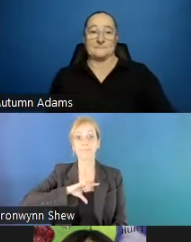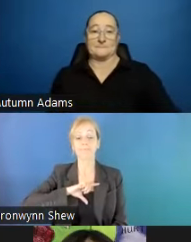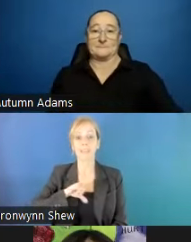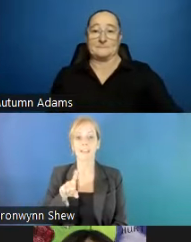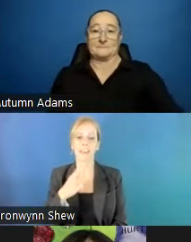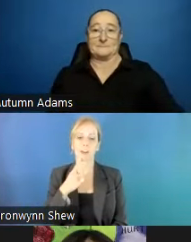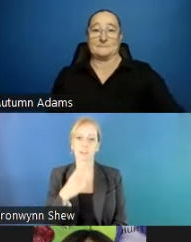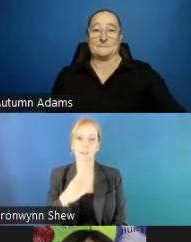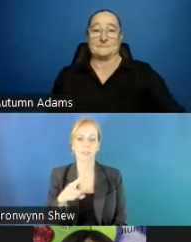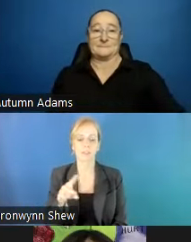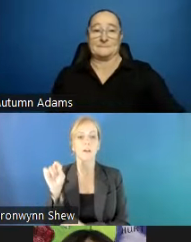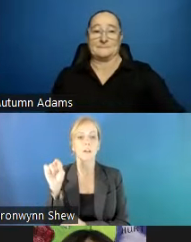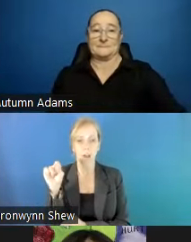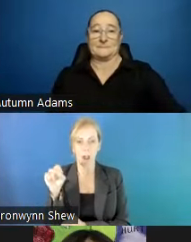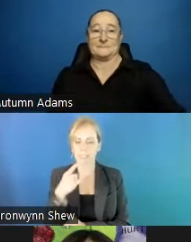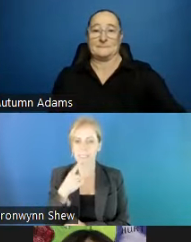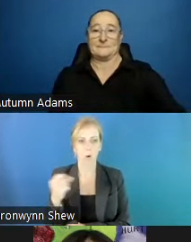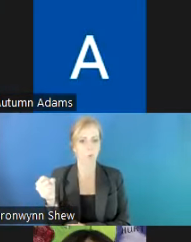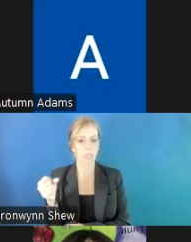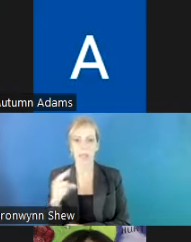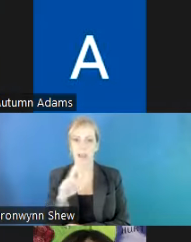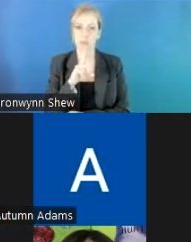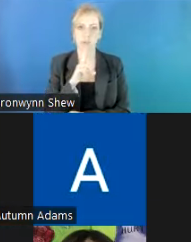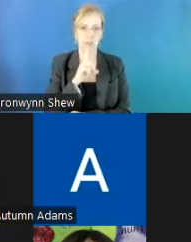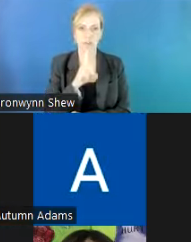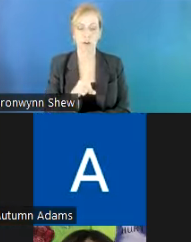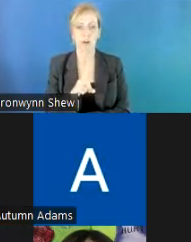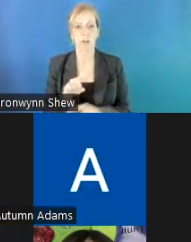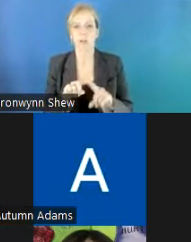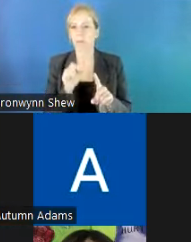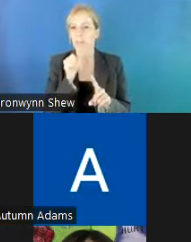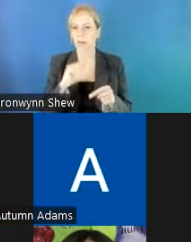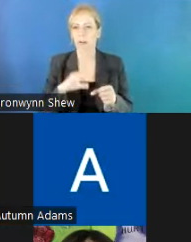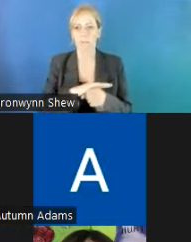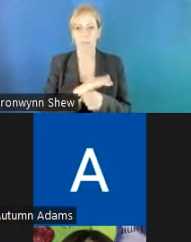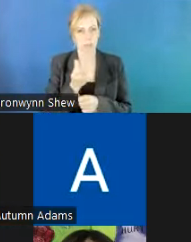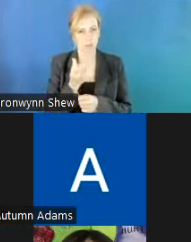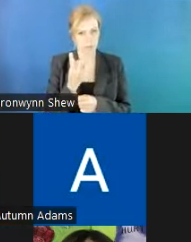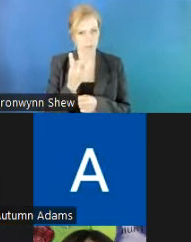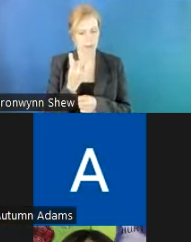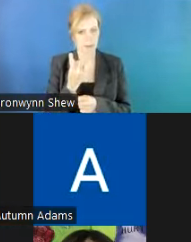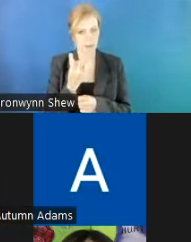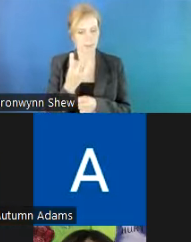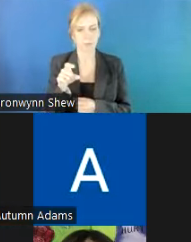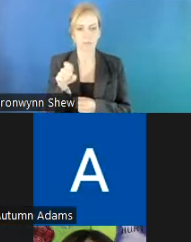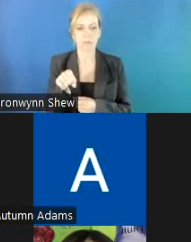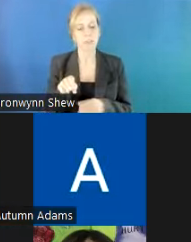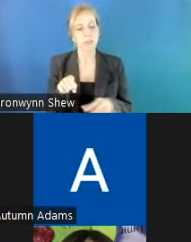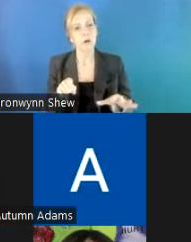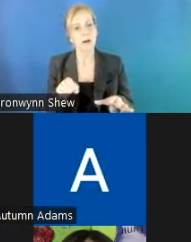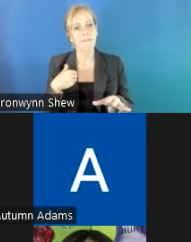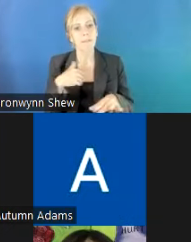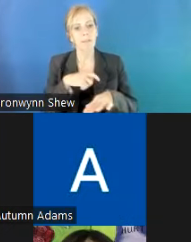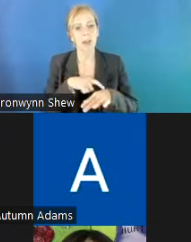okay. They're not really fully understanding. So taking the time to really kind of expand on the information and helping